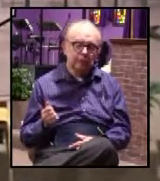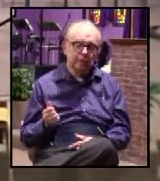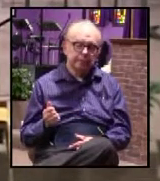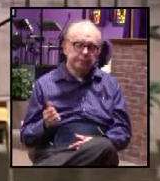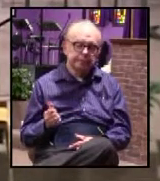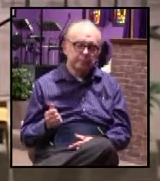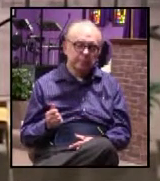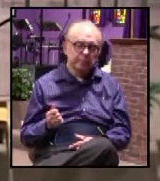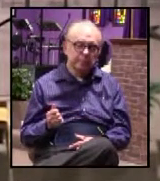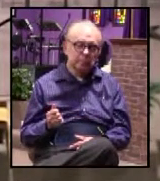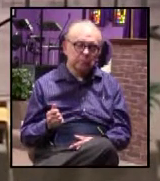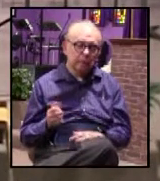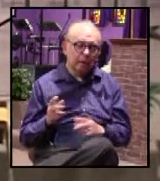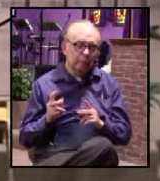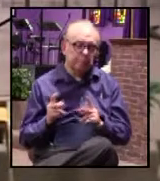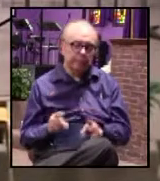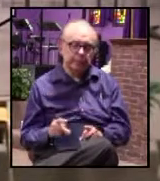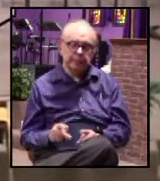culprit.